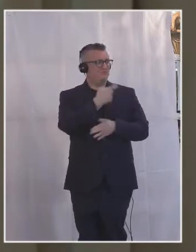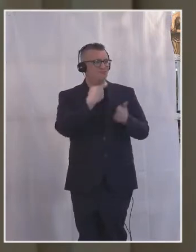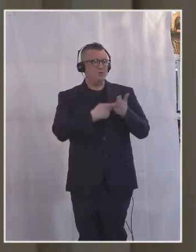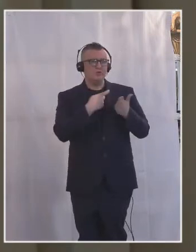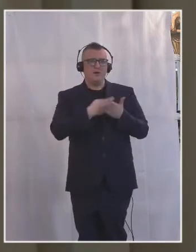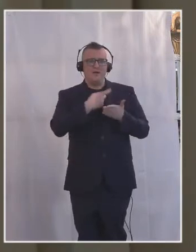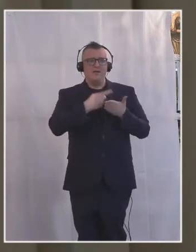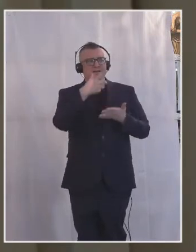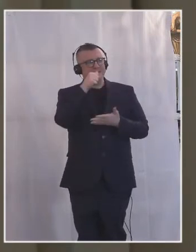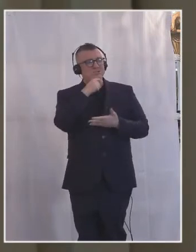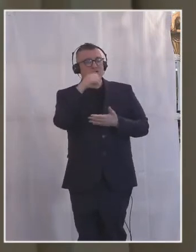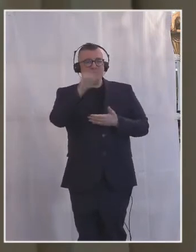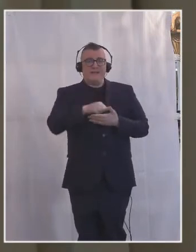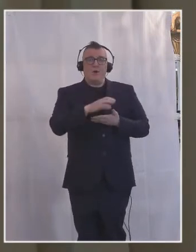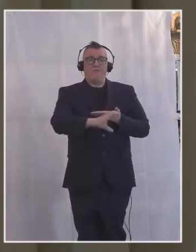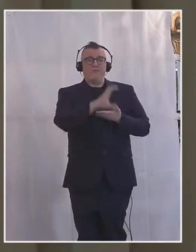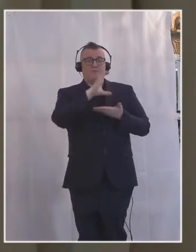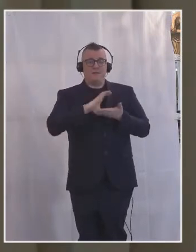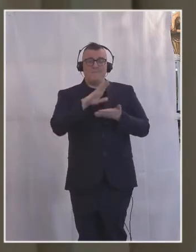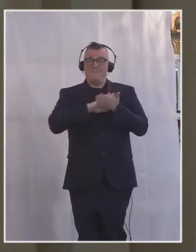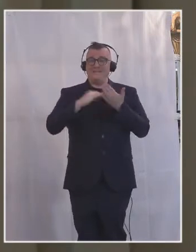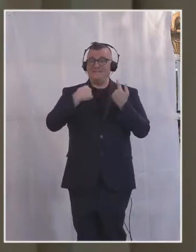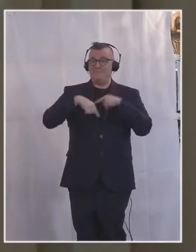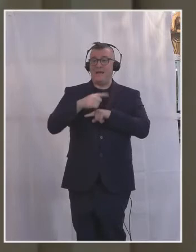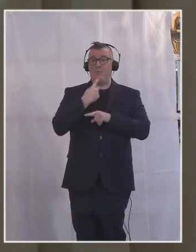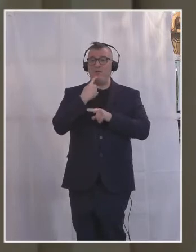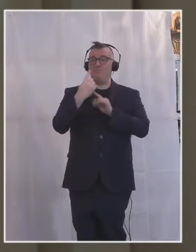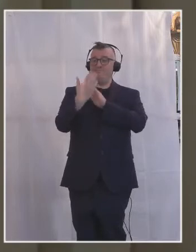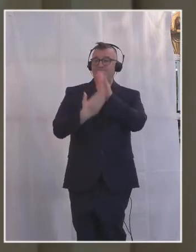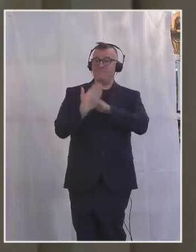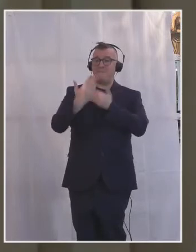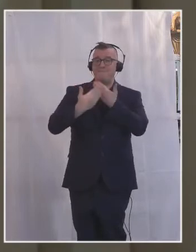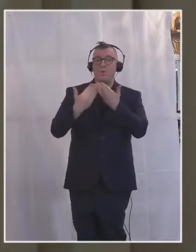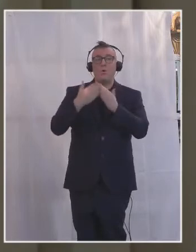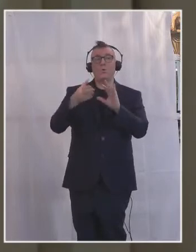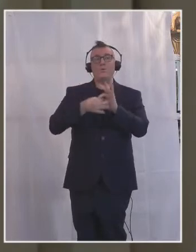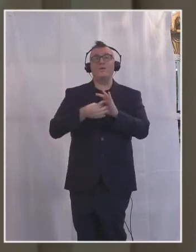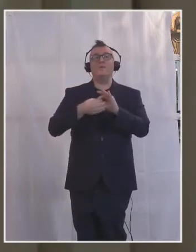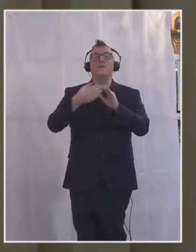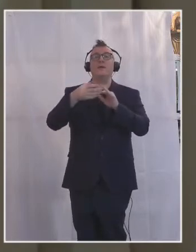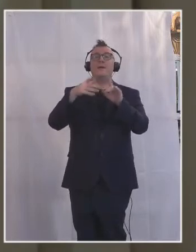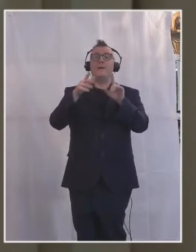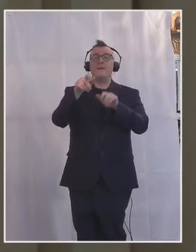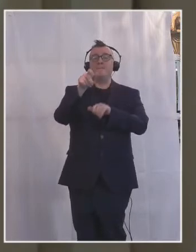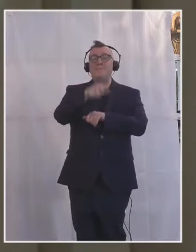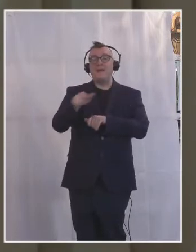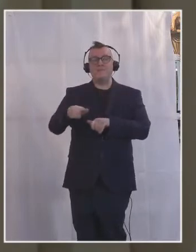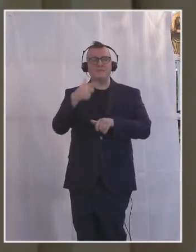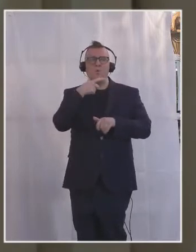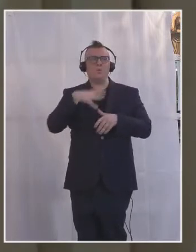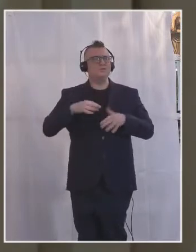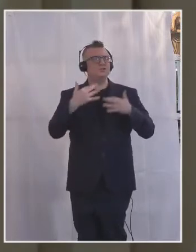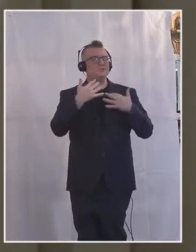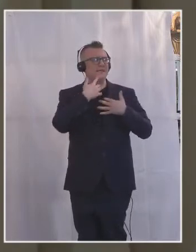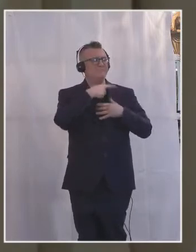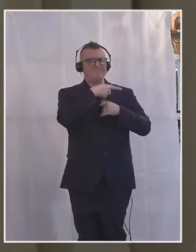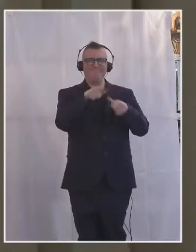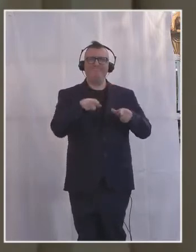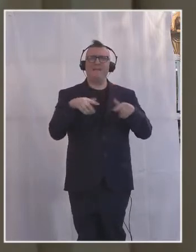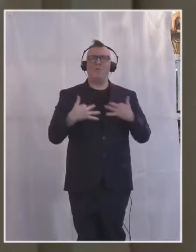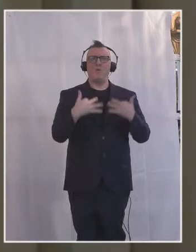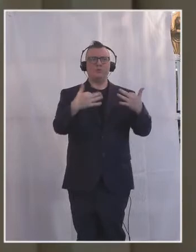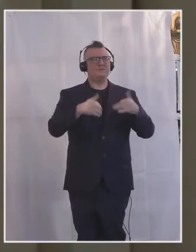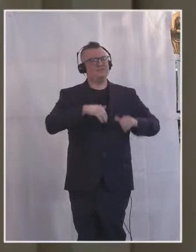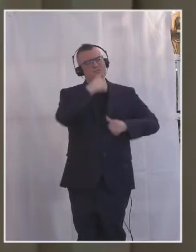enable me to do that and spend more time with my patients. So, and I just want to say congratulations to all the winners in the room that I know are here.